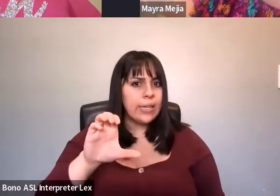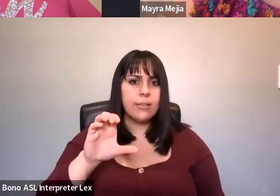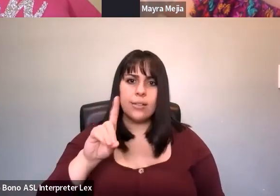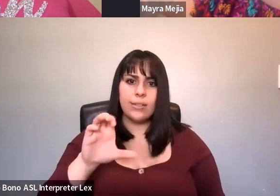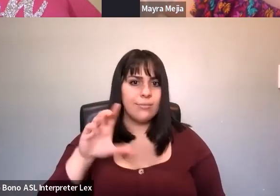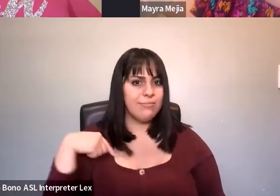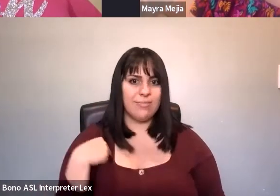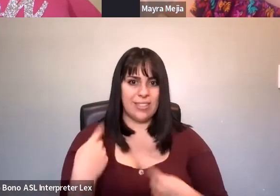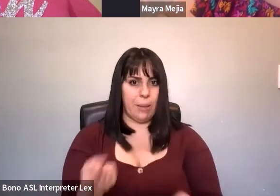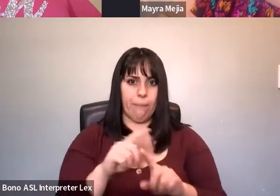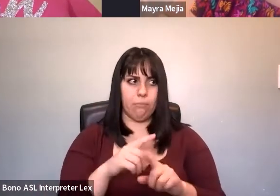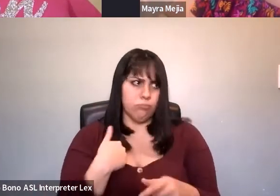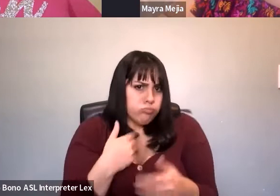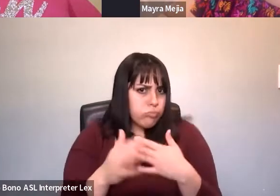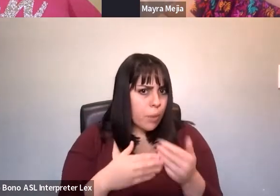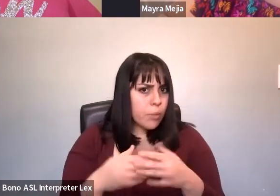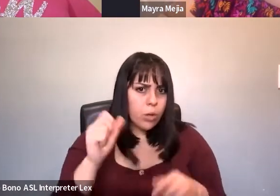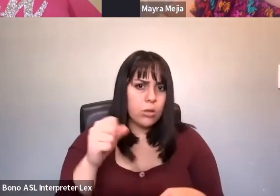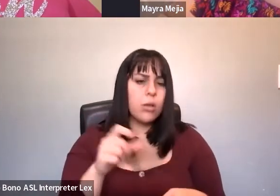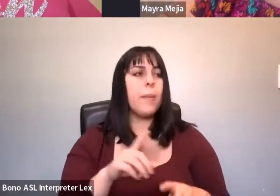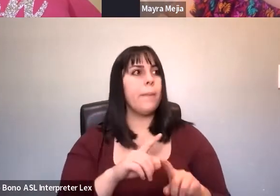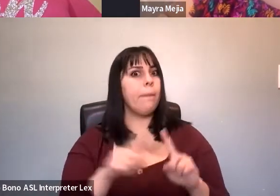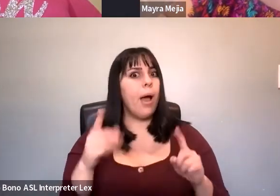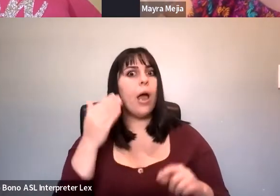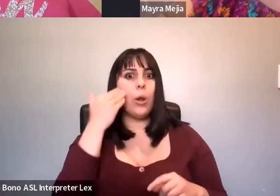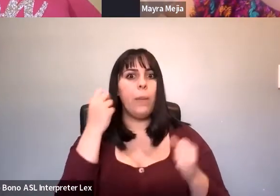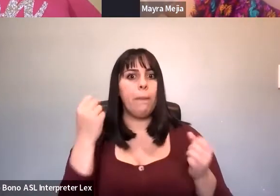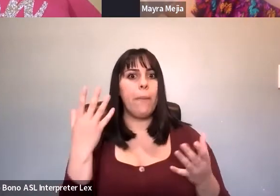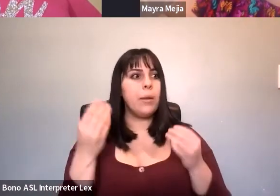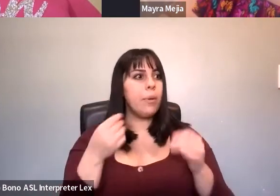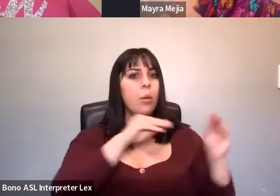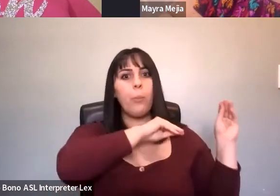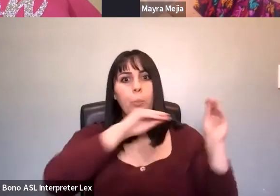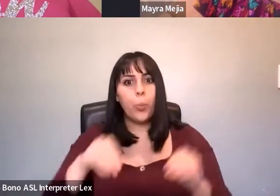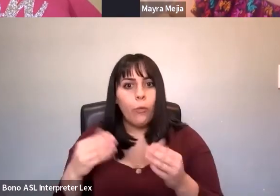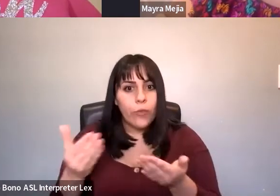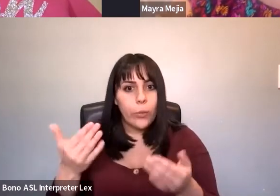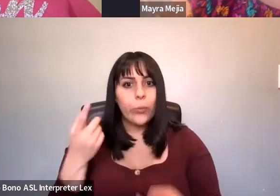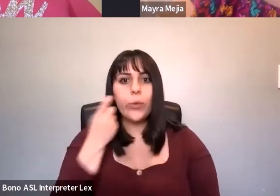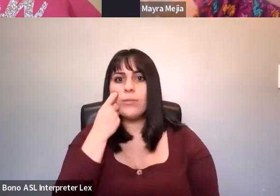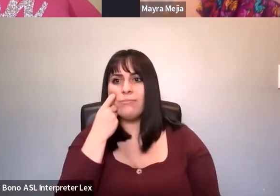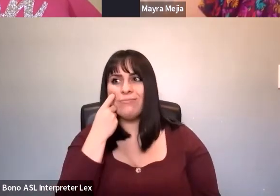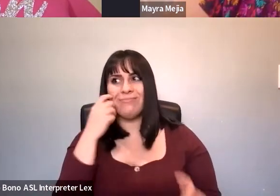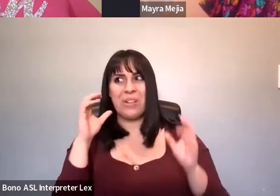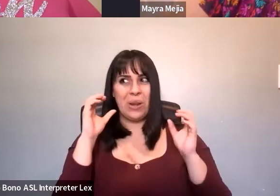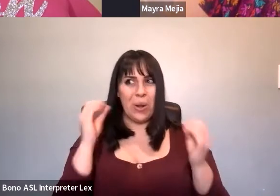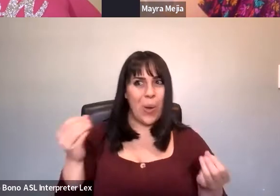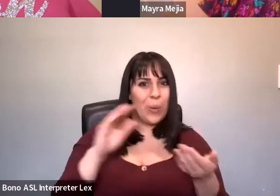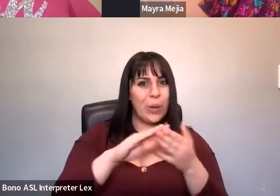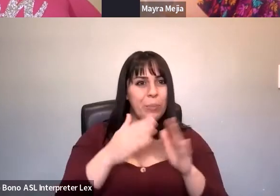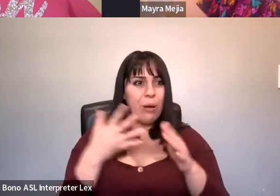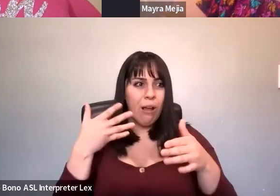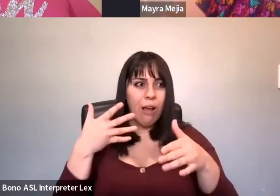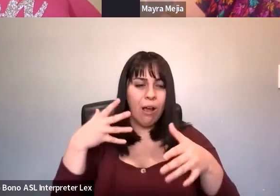but I know that a lot of people just recently moved here. They don't have like a community.